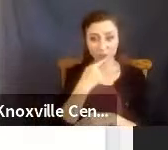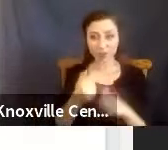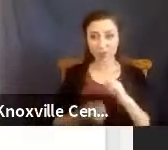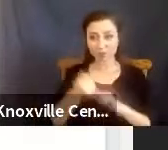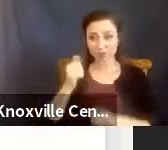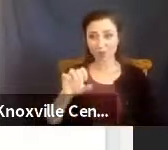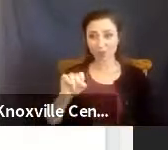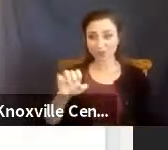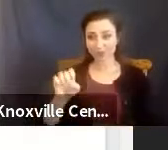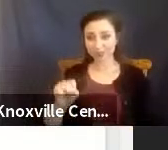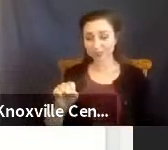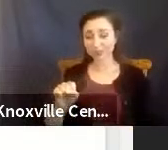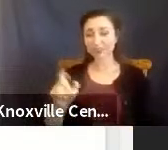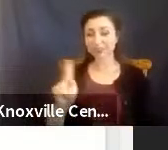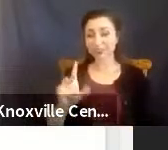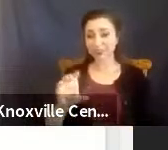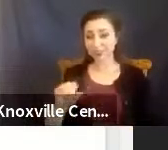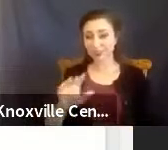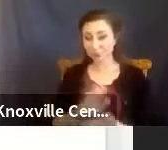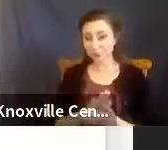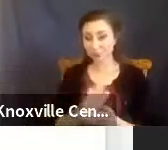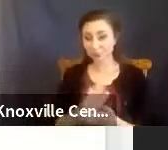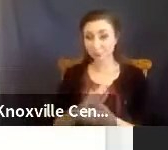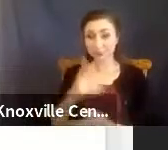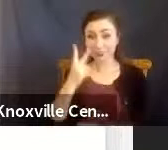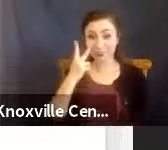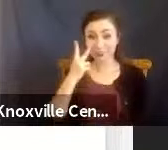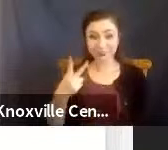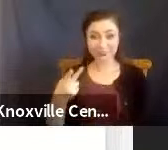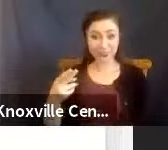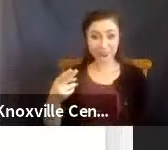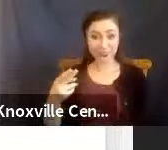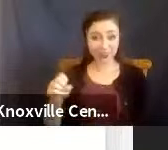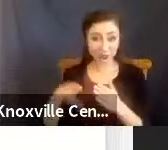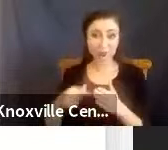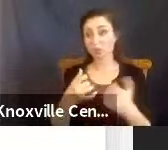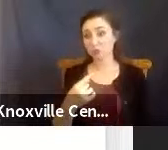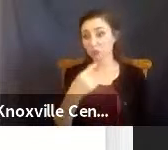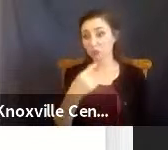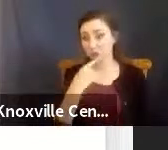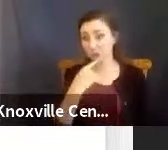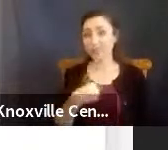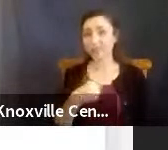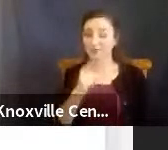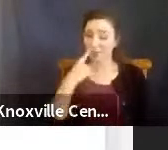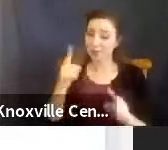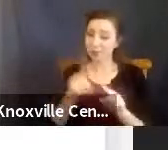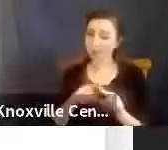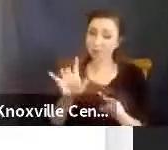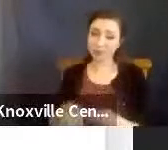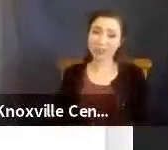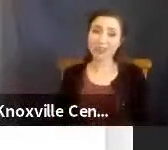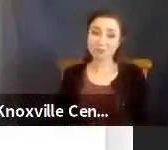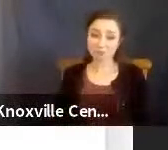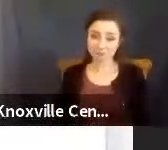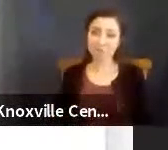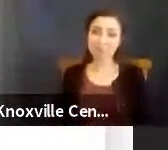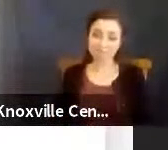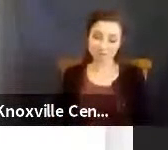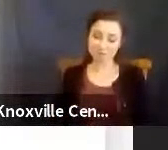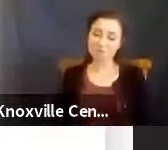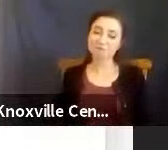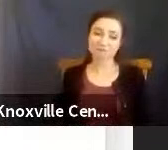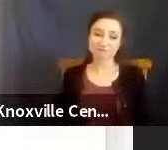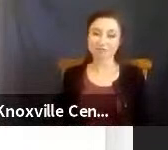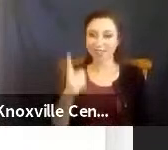most of the cases in Knox County schools are seen in high schools. And I just want to say that I really agree with that.